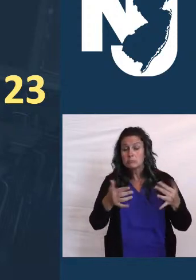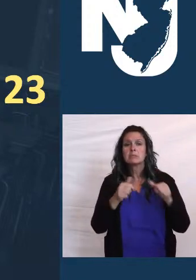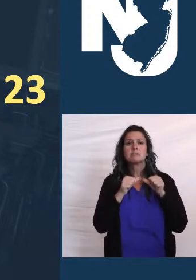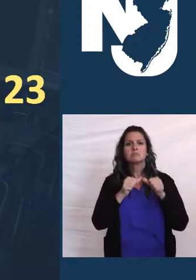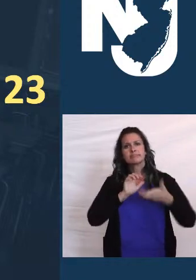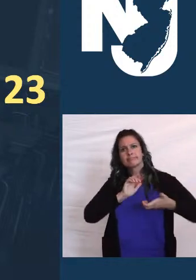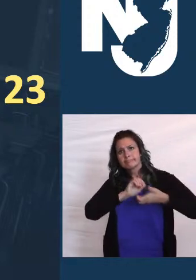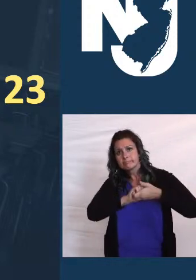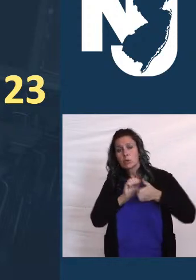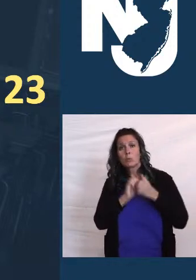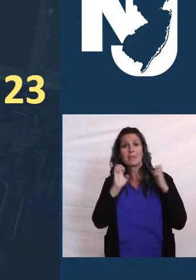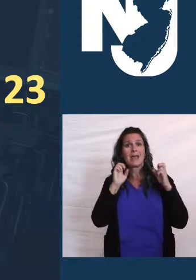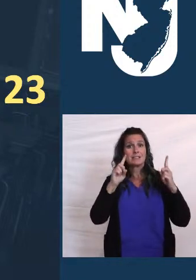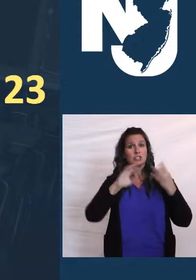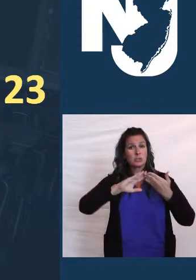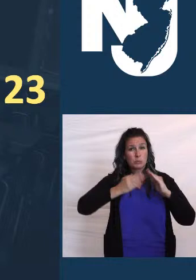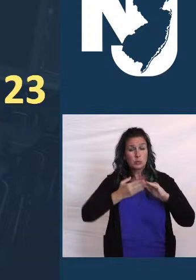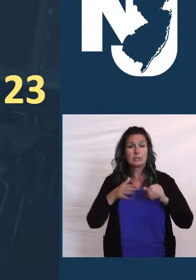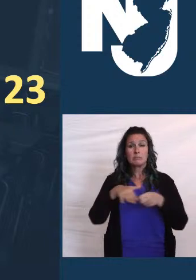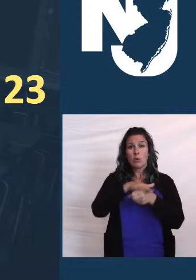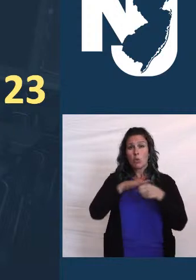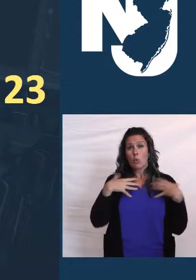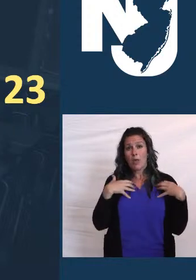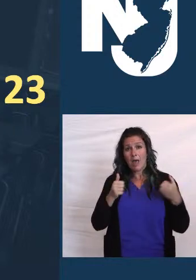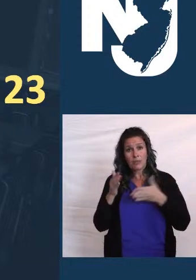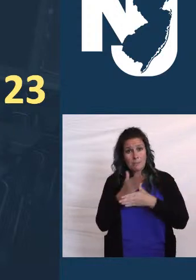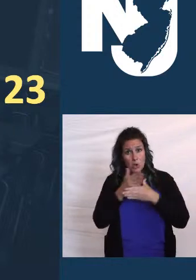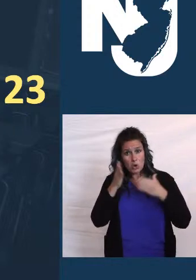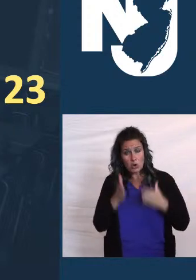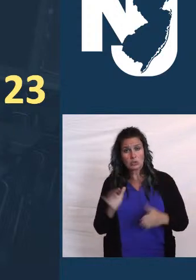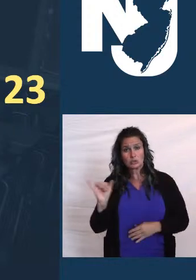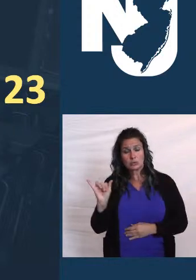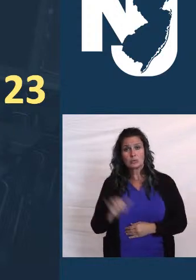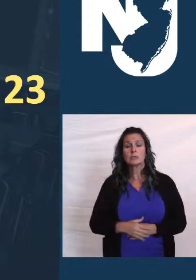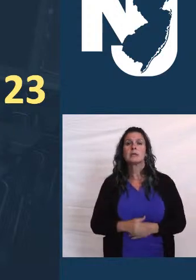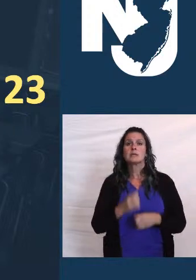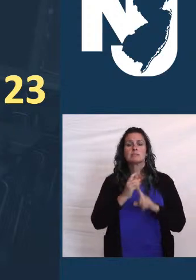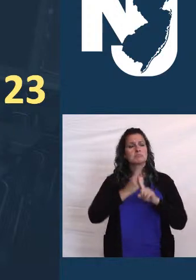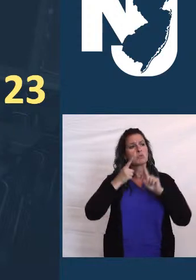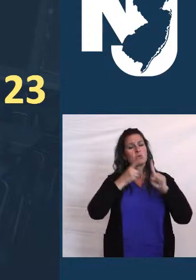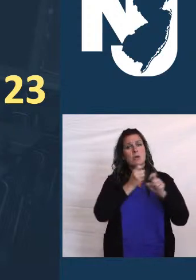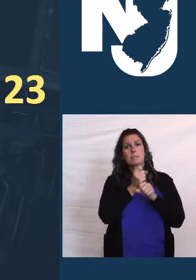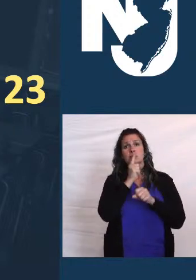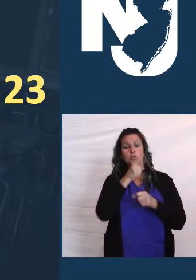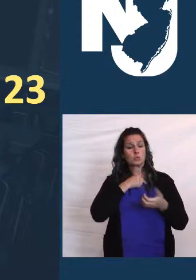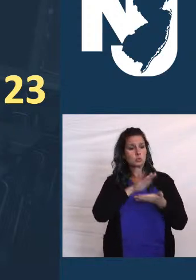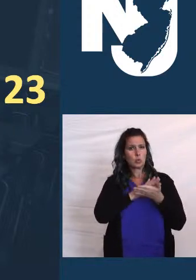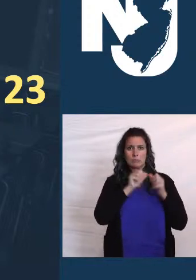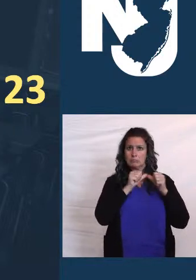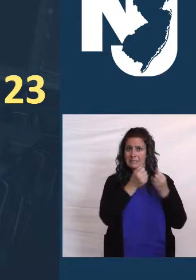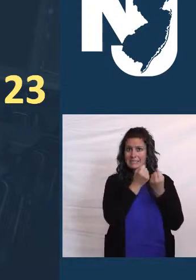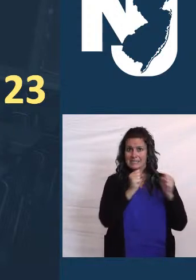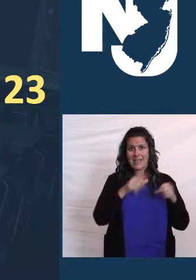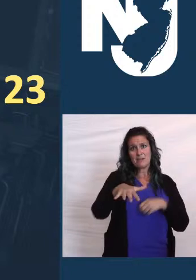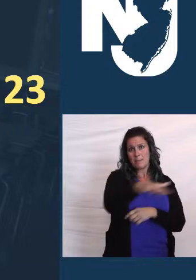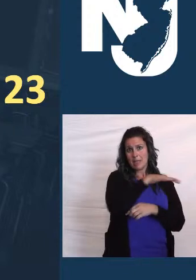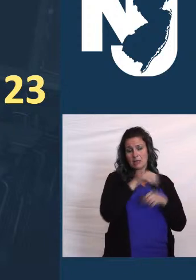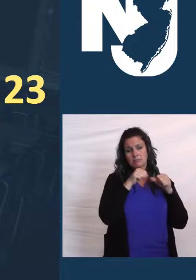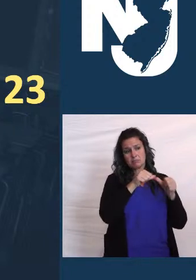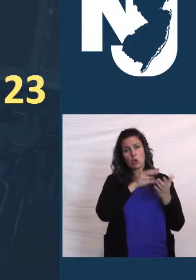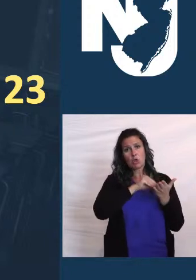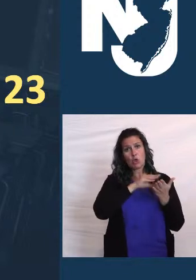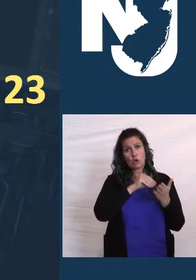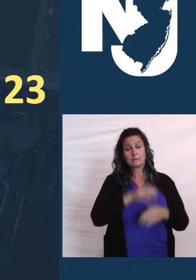with our educational communities and local health partners to ensure that our schools remain safe spaces for learning. We